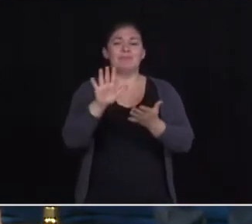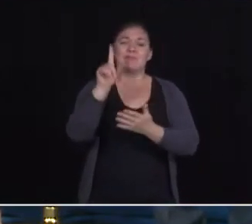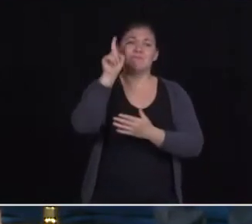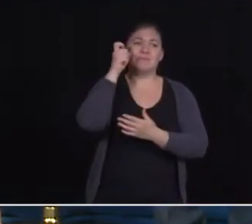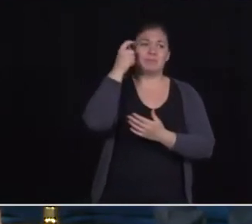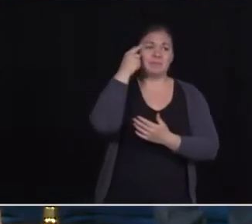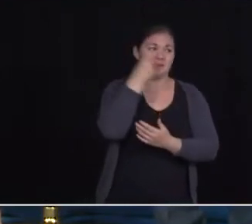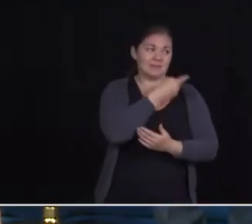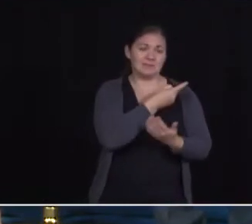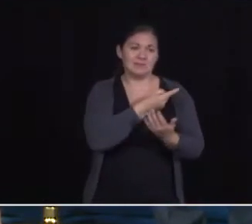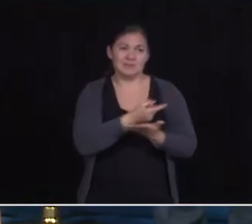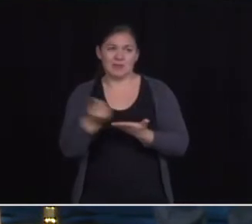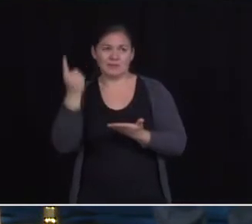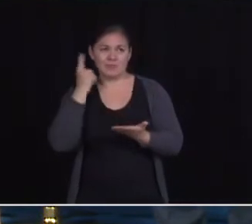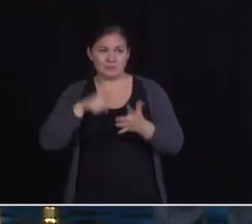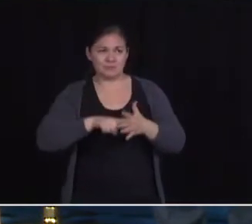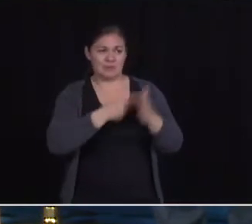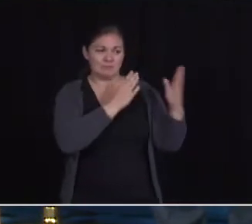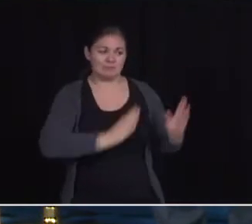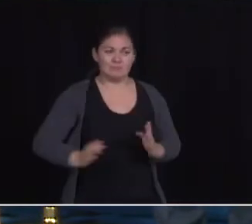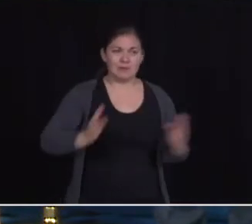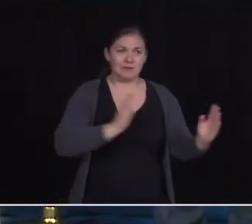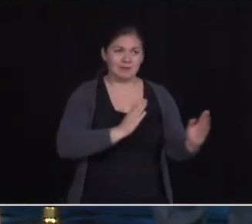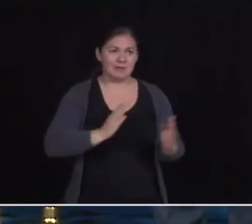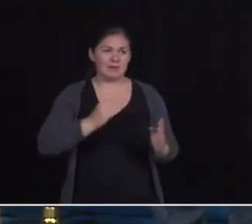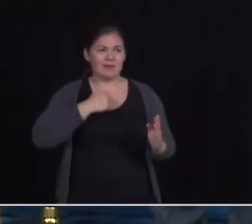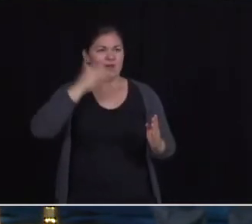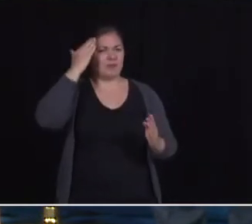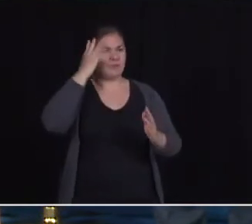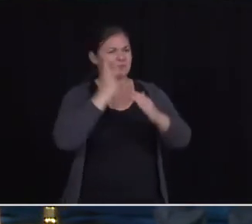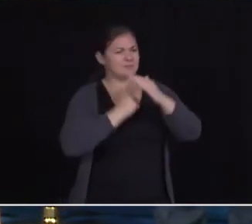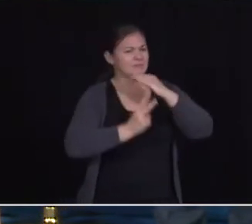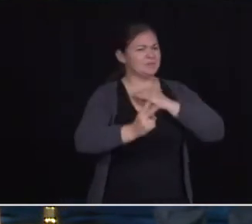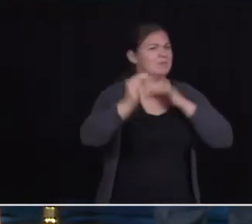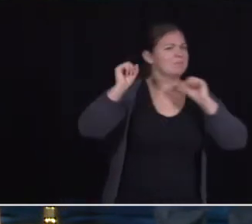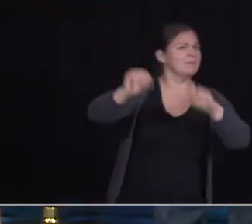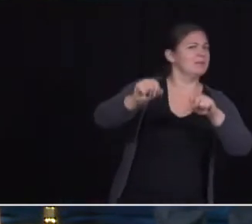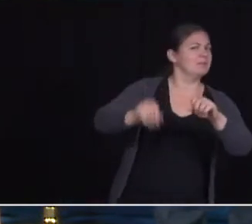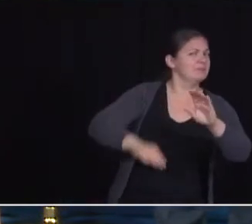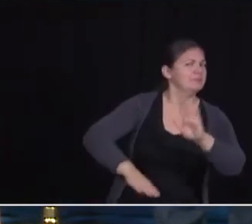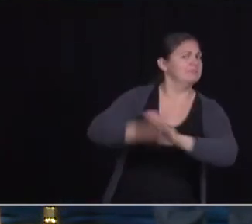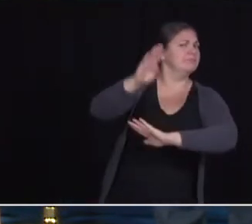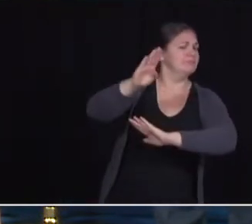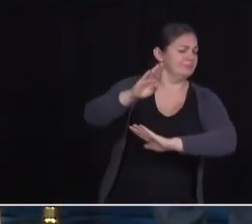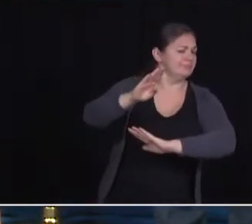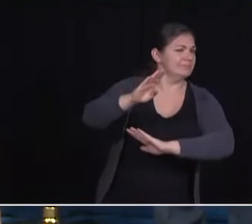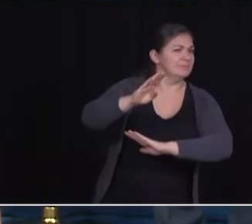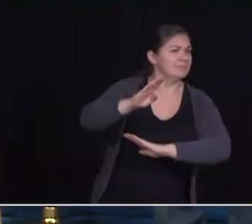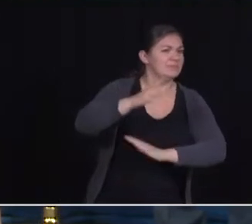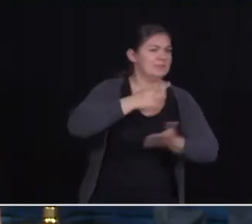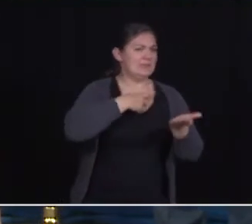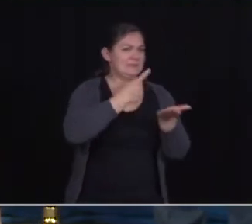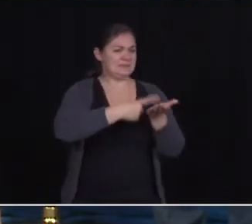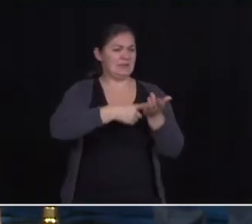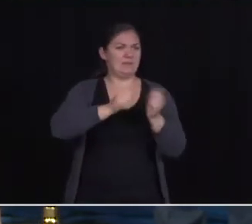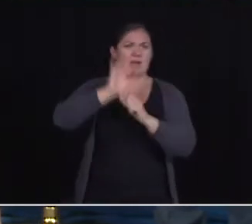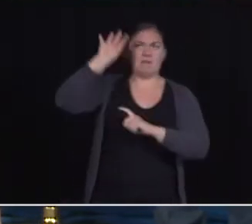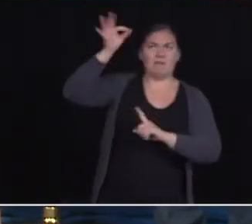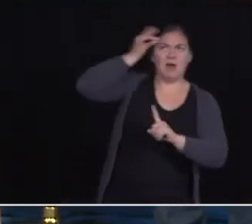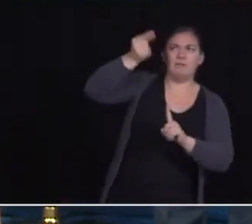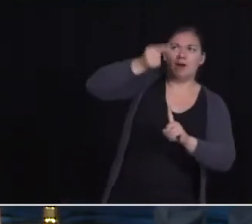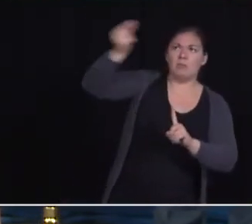potential for this to happen. We've been in discussions with the federal government as recently as last night, and as the Premier mentioned, speaking with the Deputy